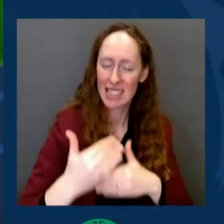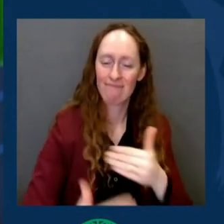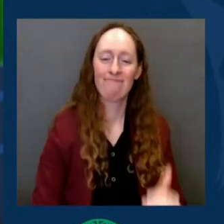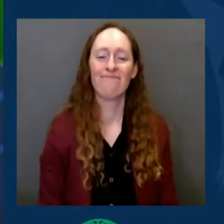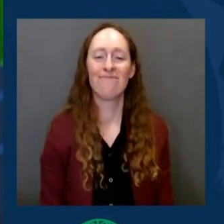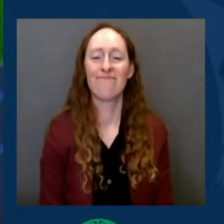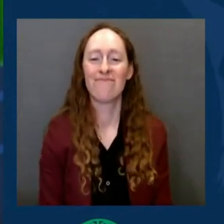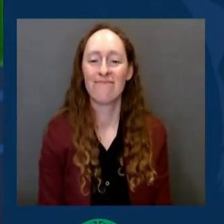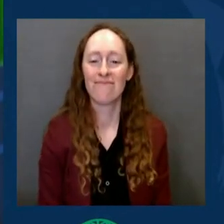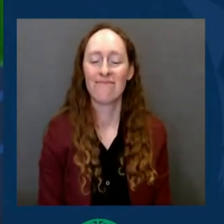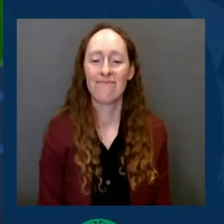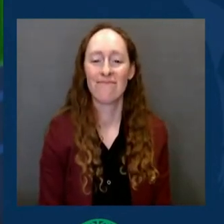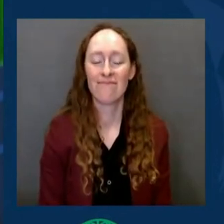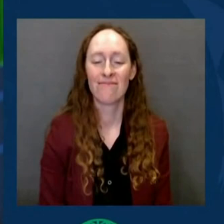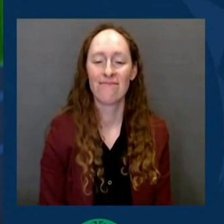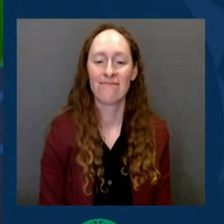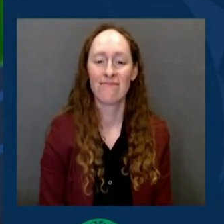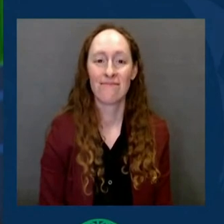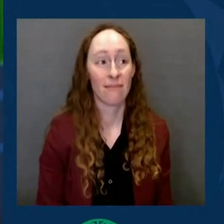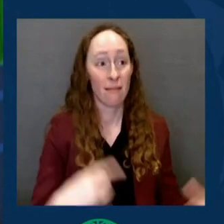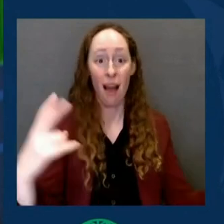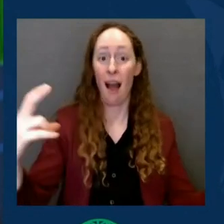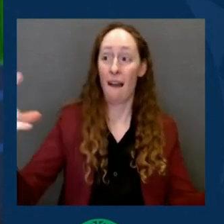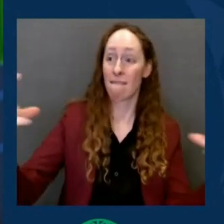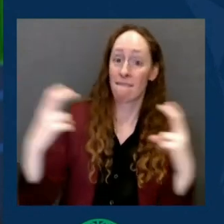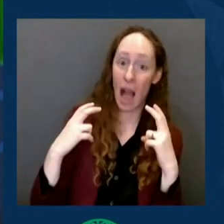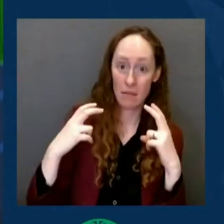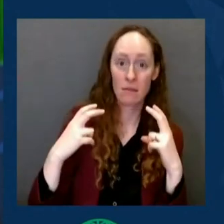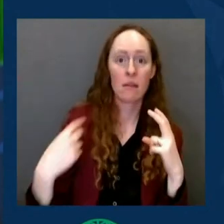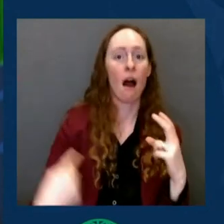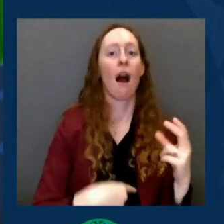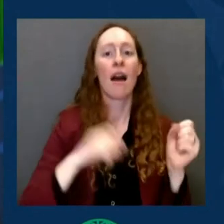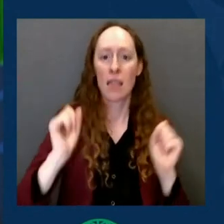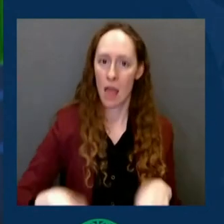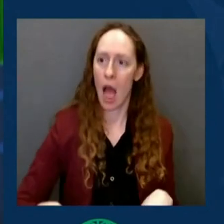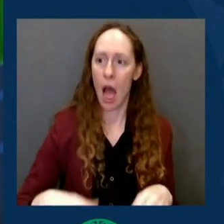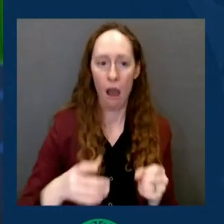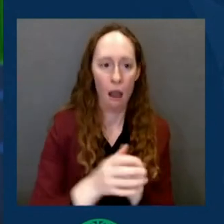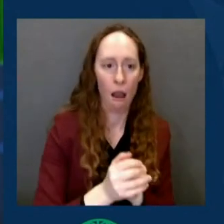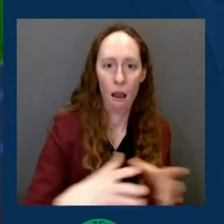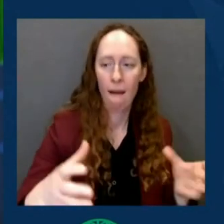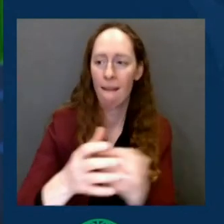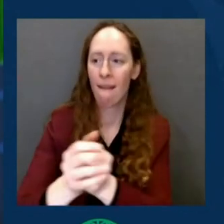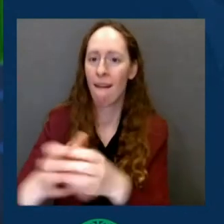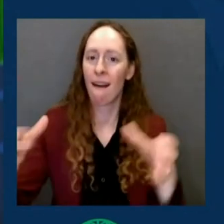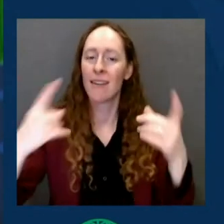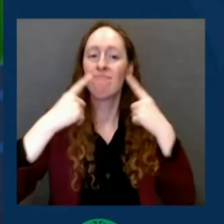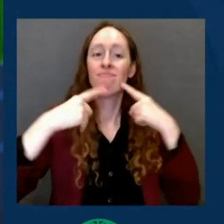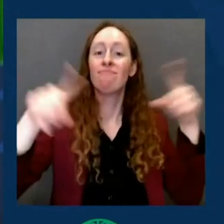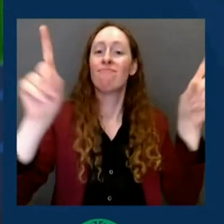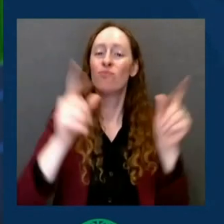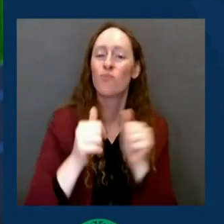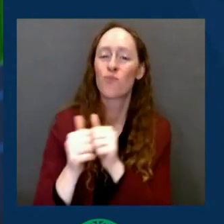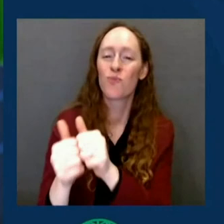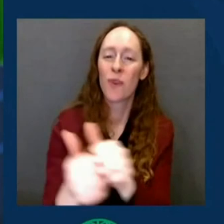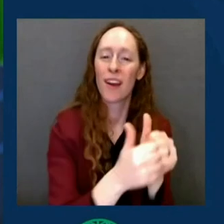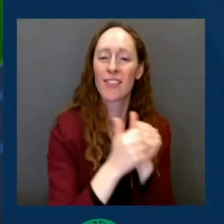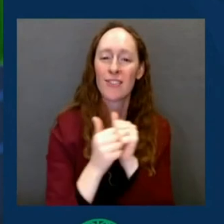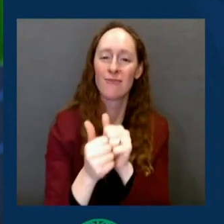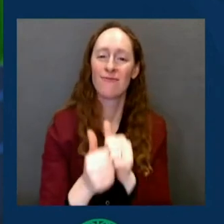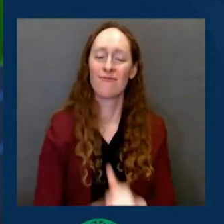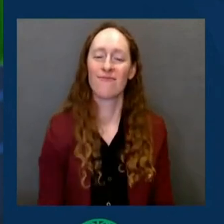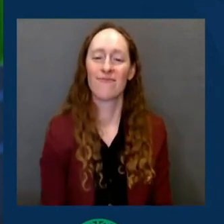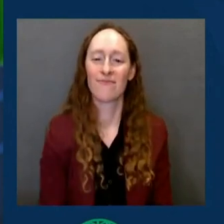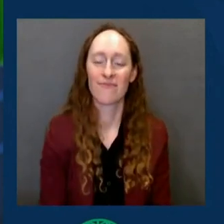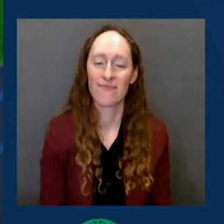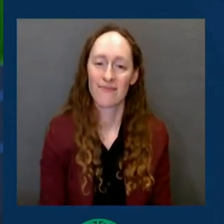l'Afrique, nous appelons à la mobilisation diligente des ressources annoncées par le G7. We